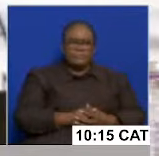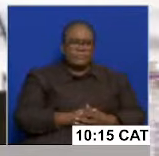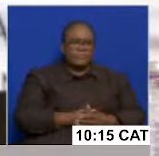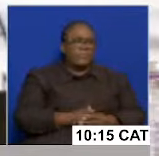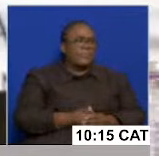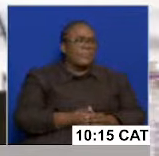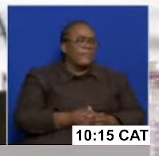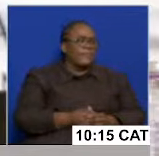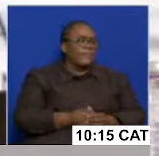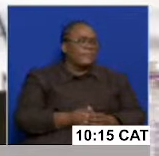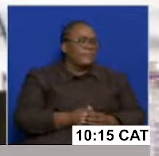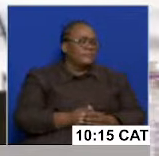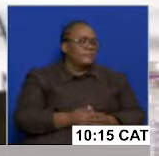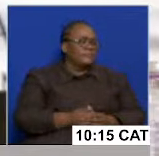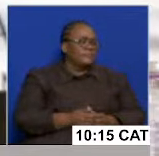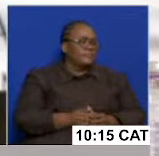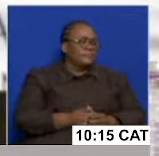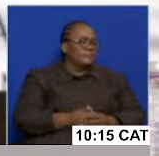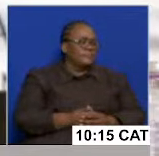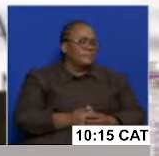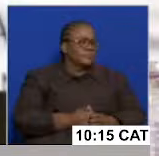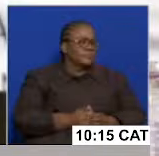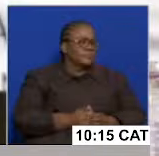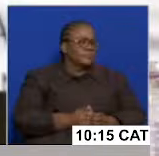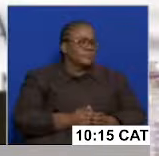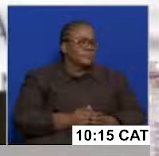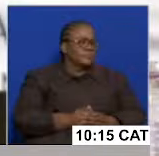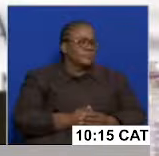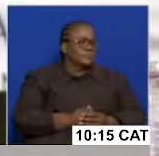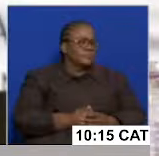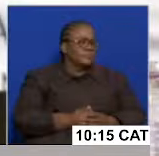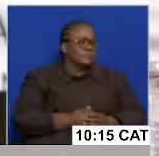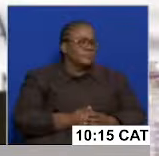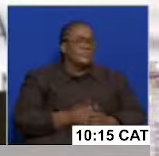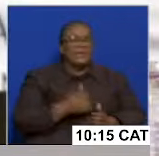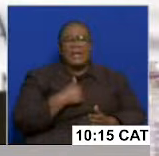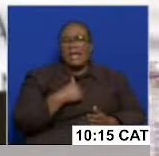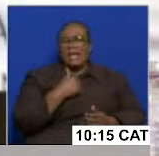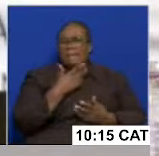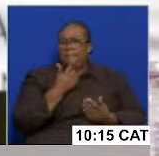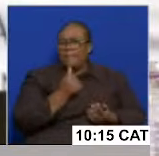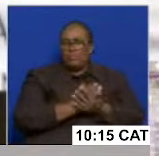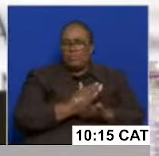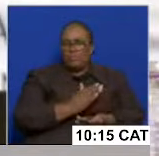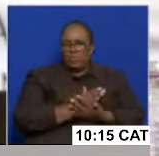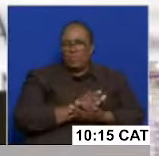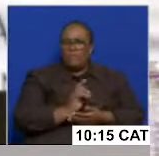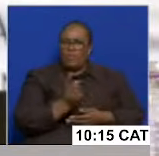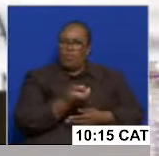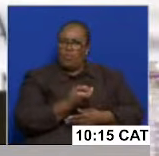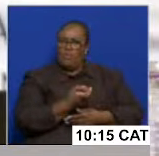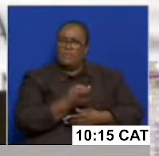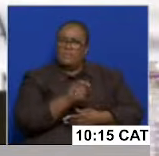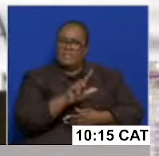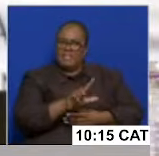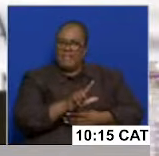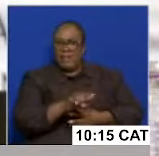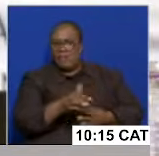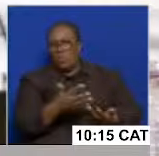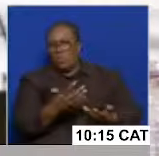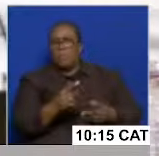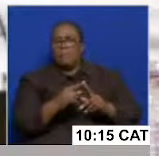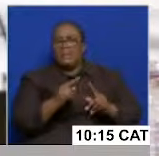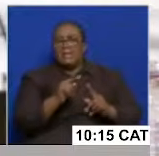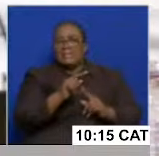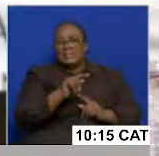not? I can't tell if it was a Golf 7 or what, but it's a VW. Okay. Now, you indicate